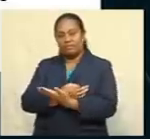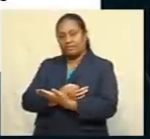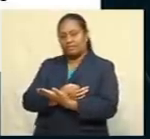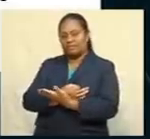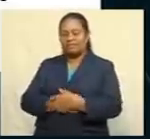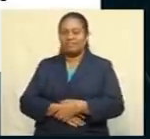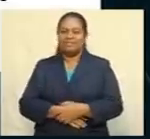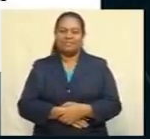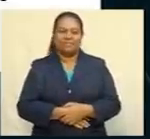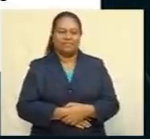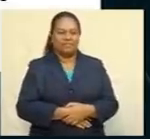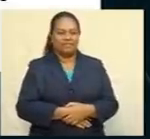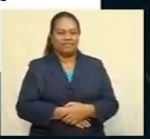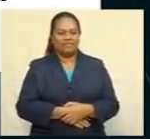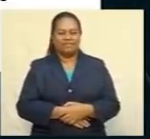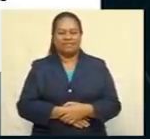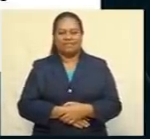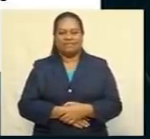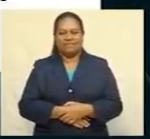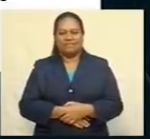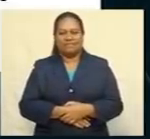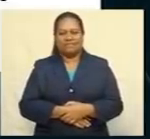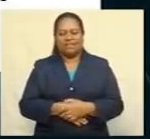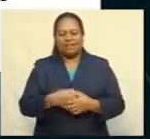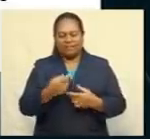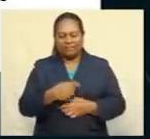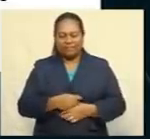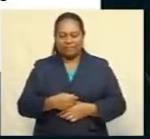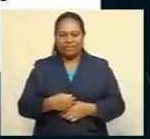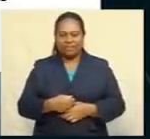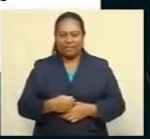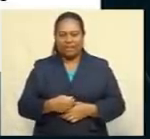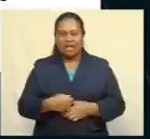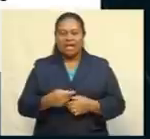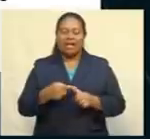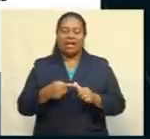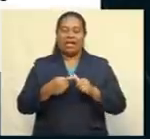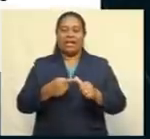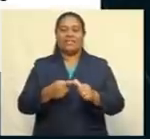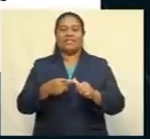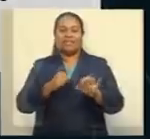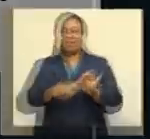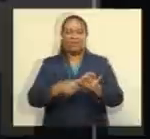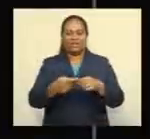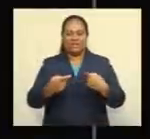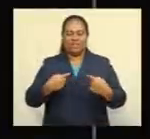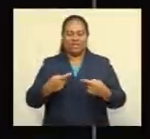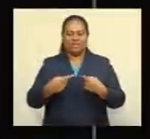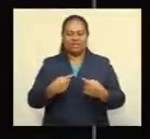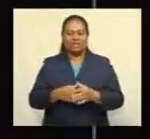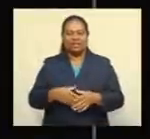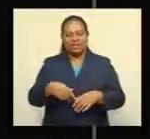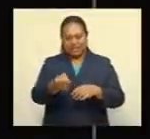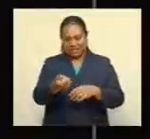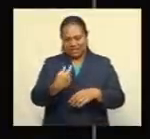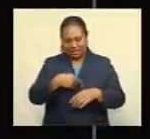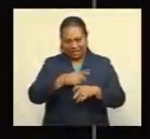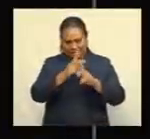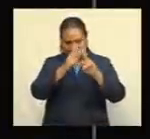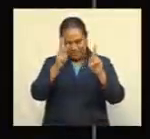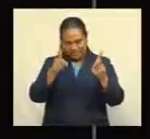the Care Fiji app? Visit our FBC News website to answer. You can send us newsworthy pictures and videos.